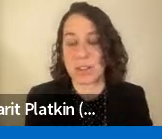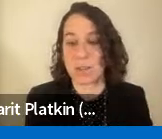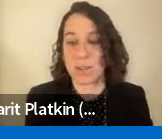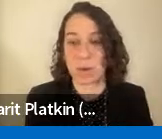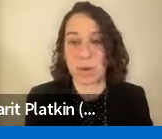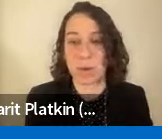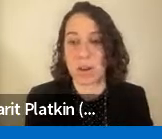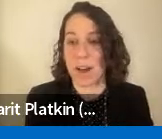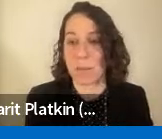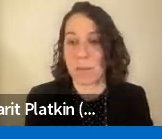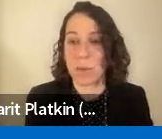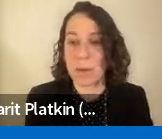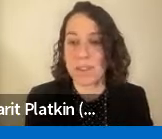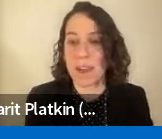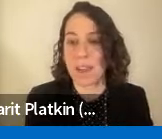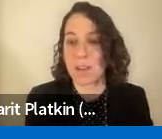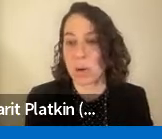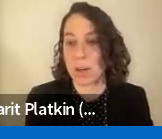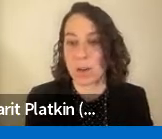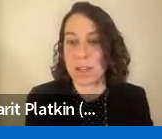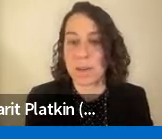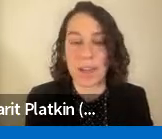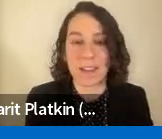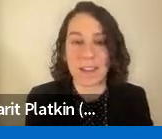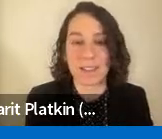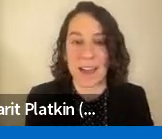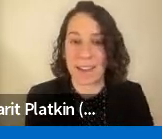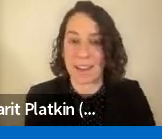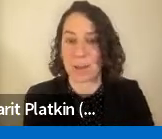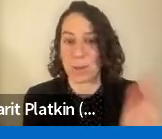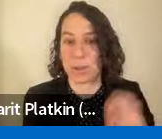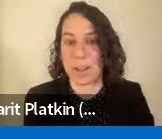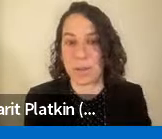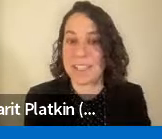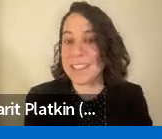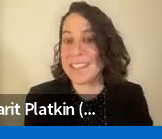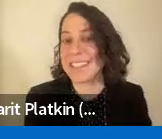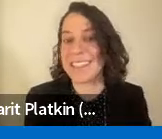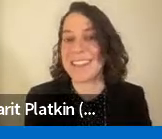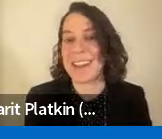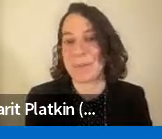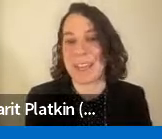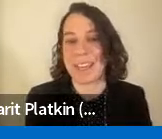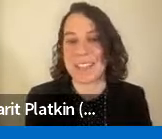submit questions through the website or email us at